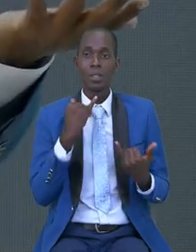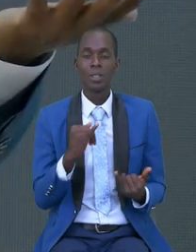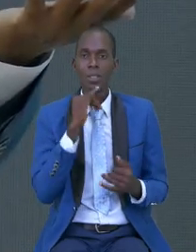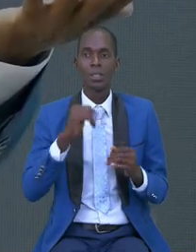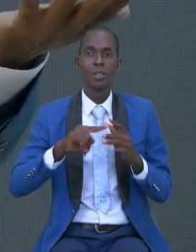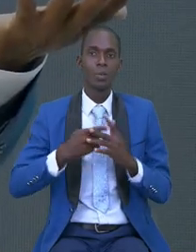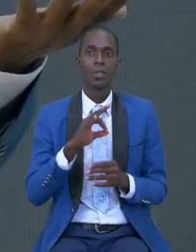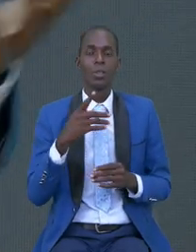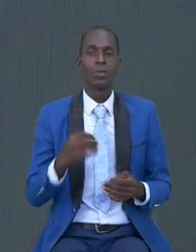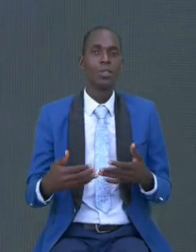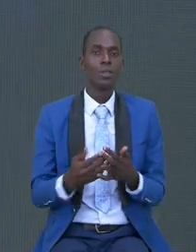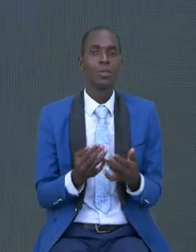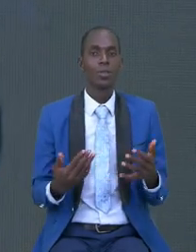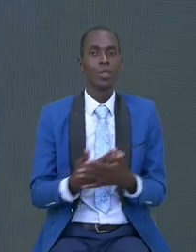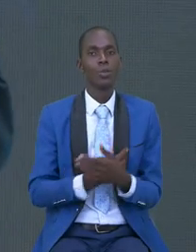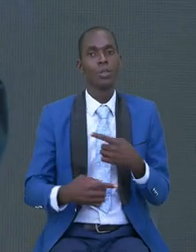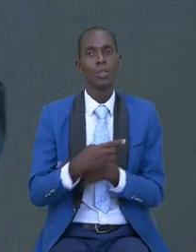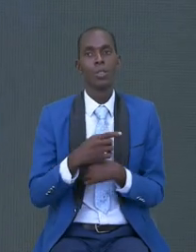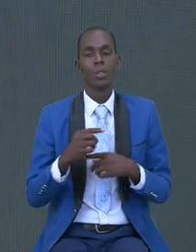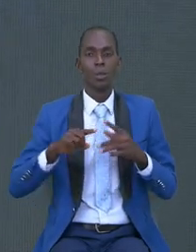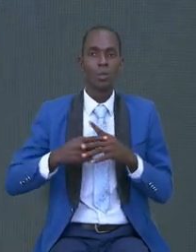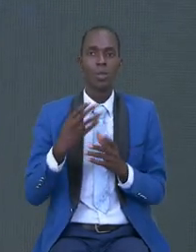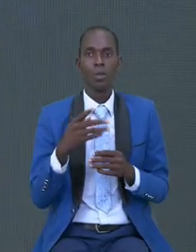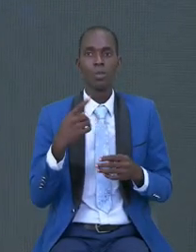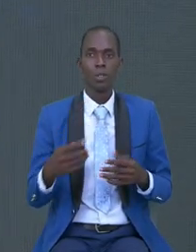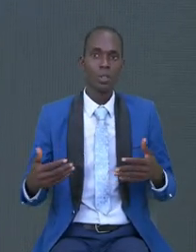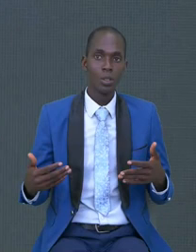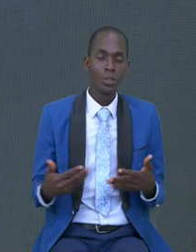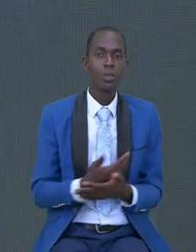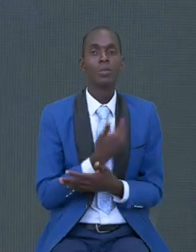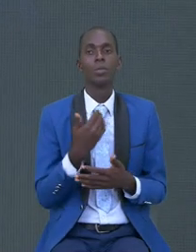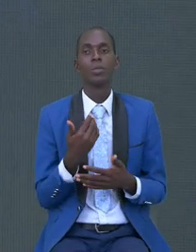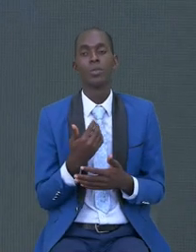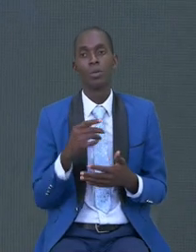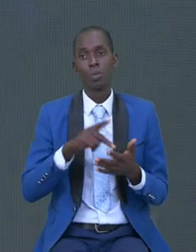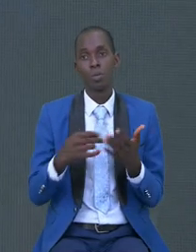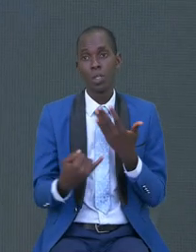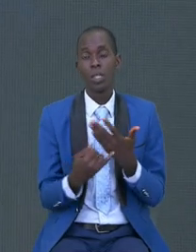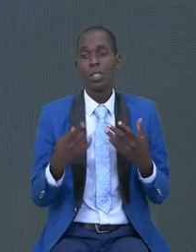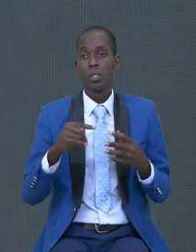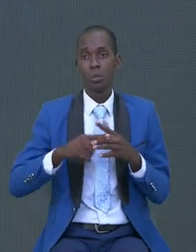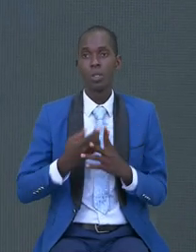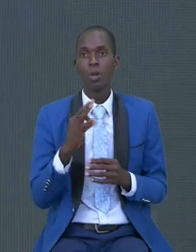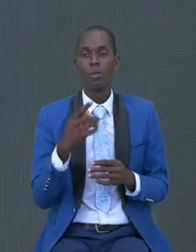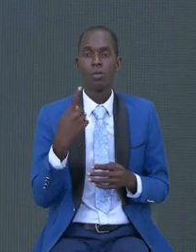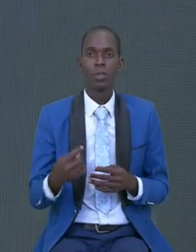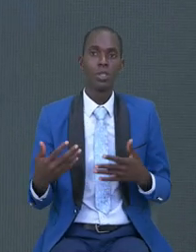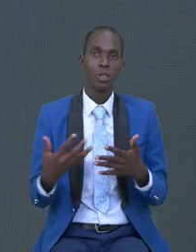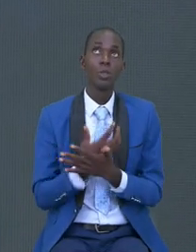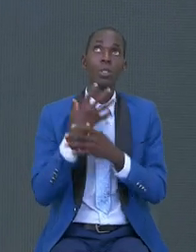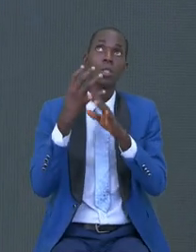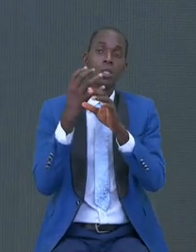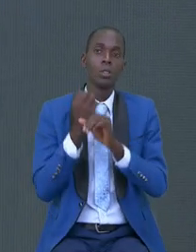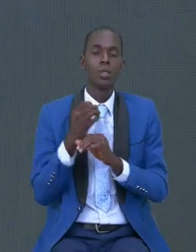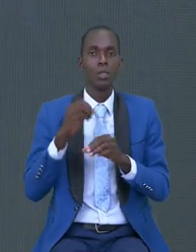of a new day, beginning of a new project, and the beginning of a new achievement